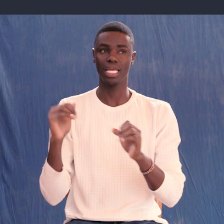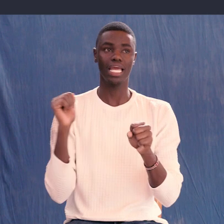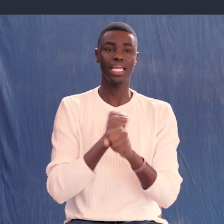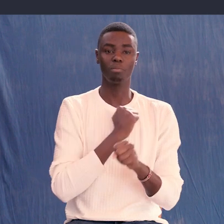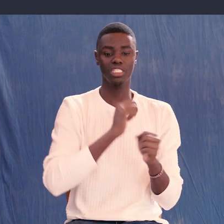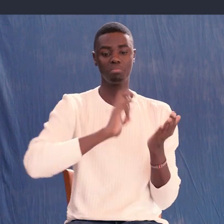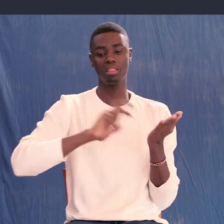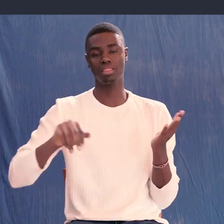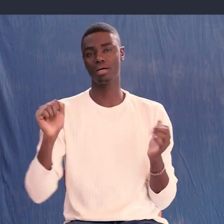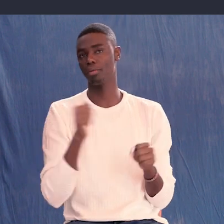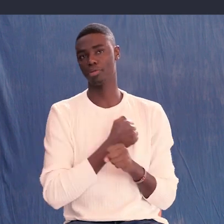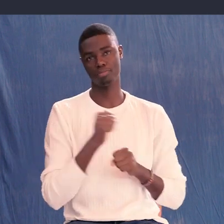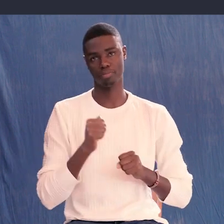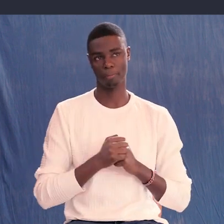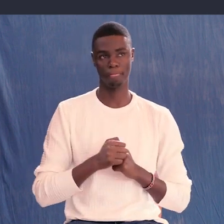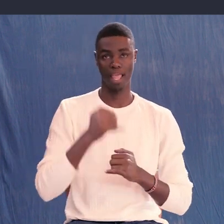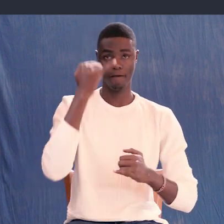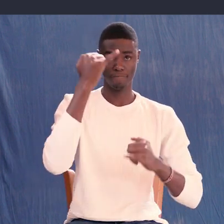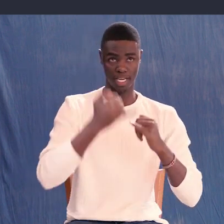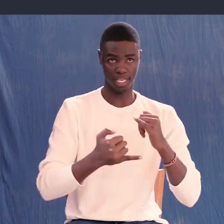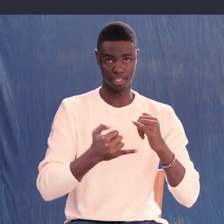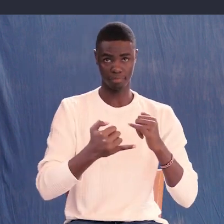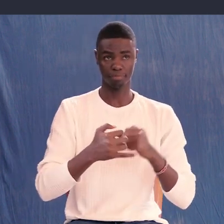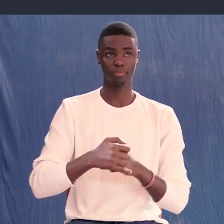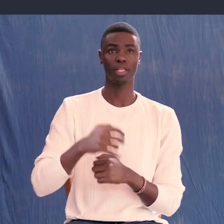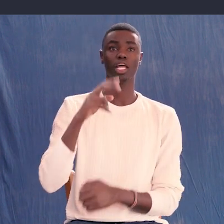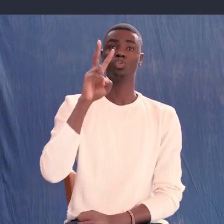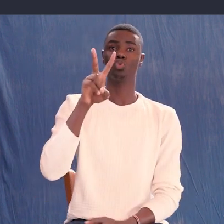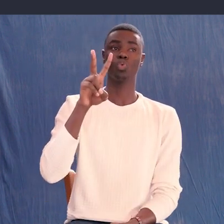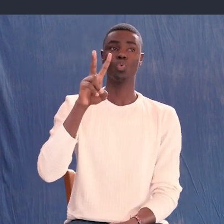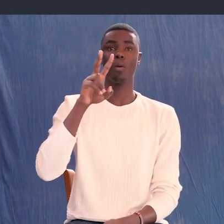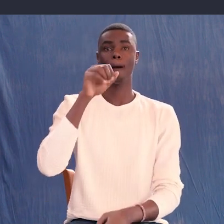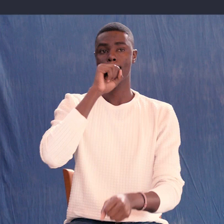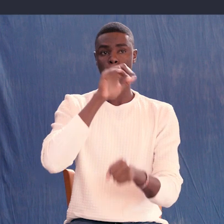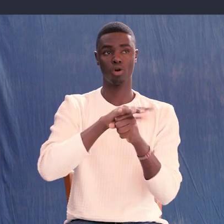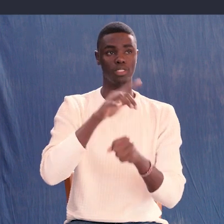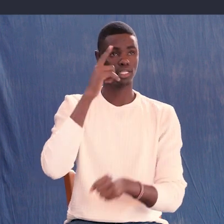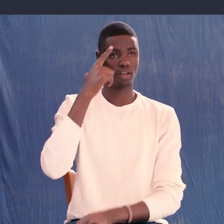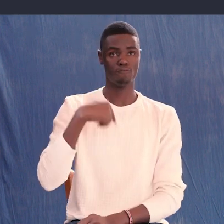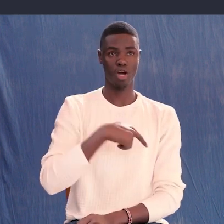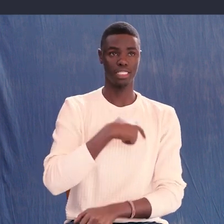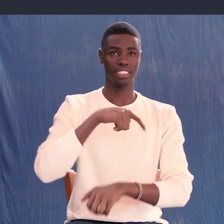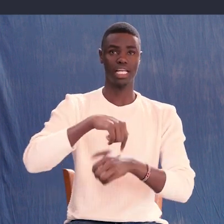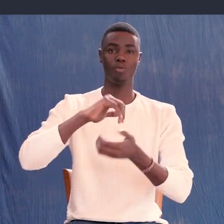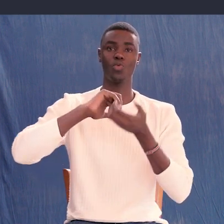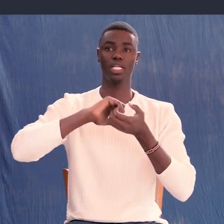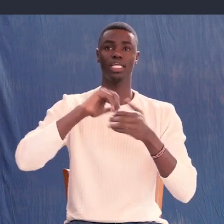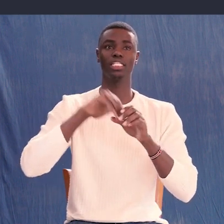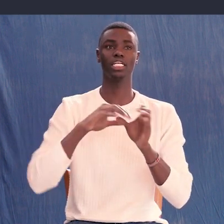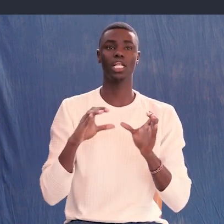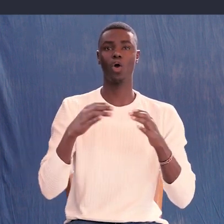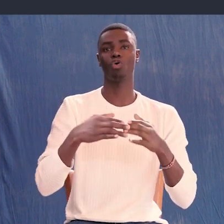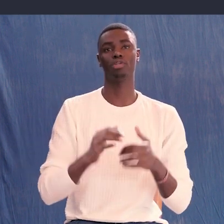opt out of it. And then finally, we'll see two promises for us as we engage in community.